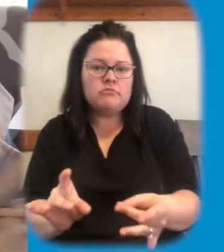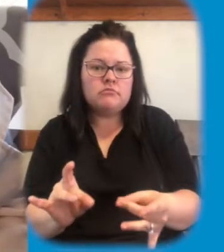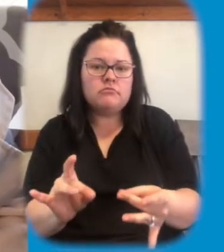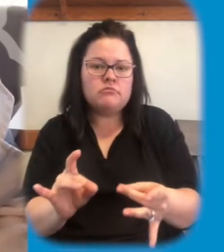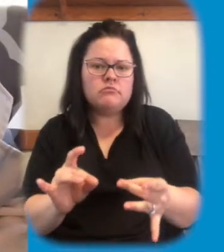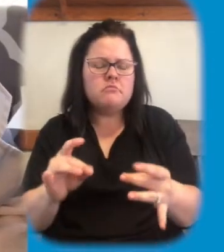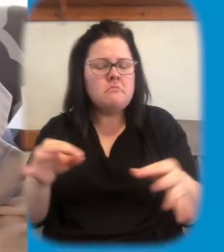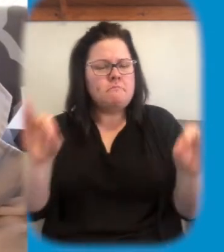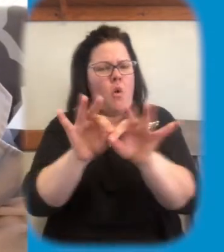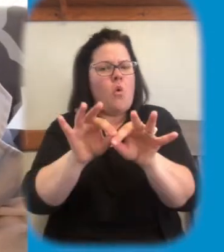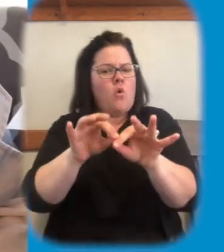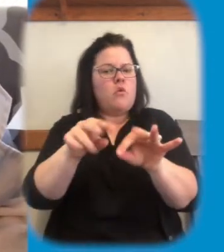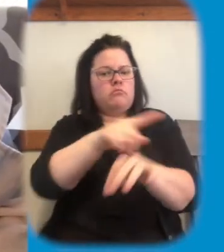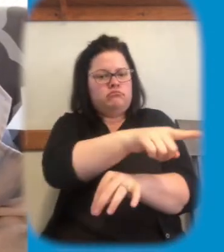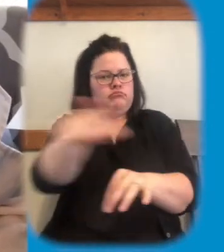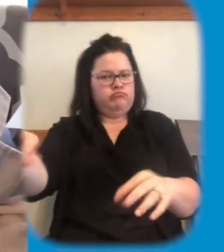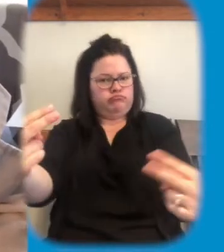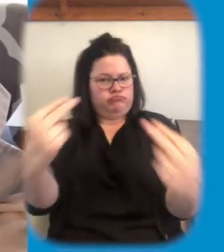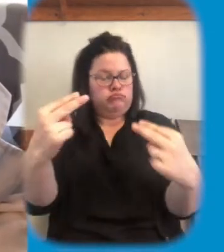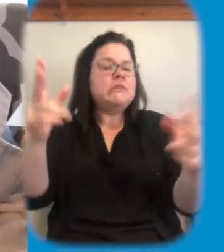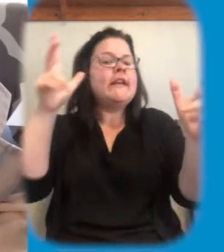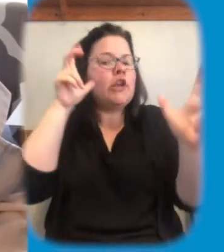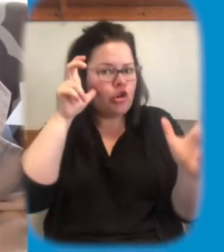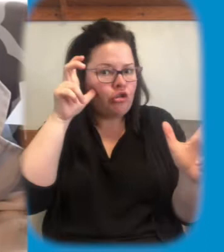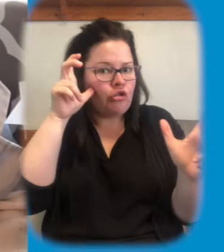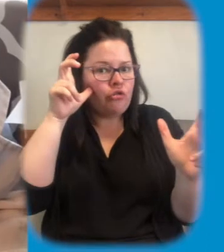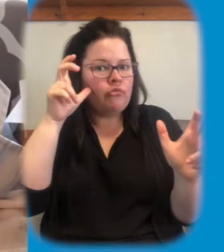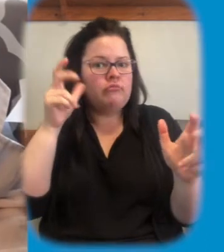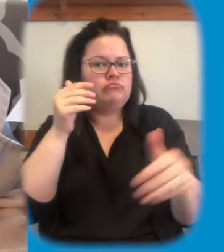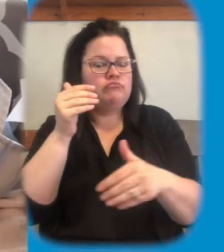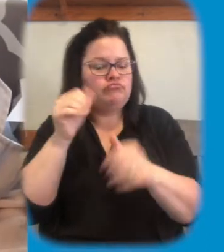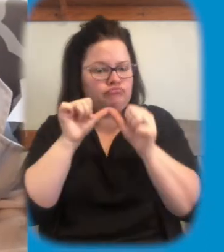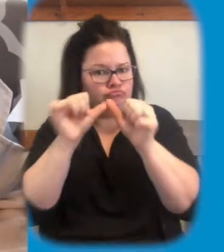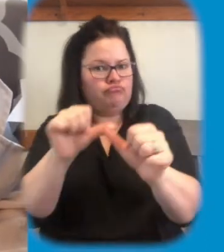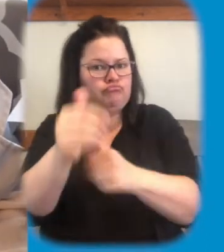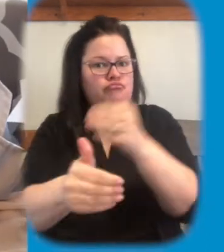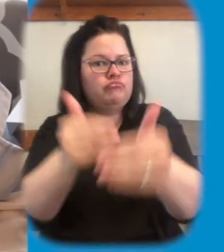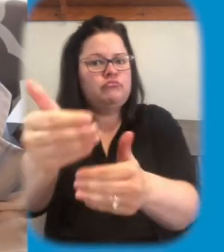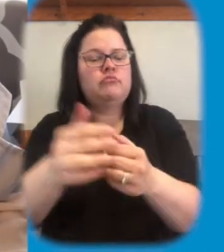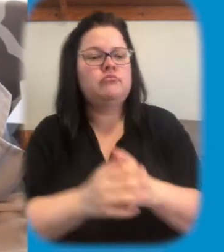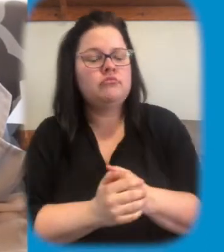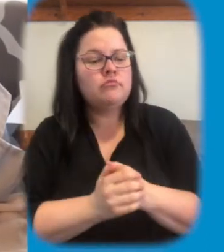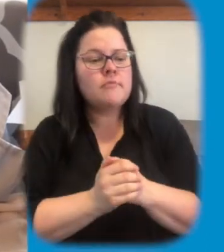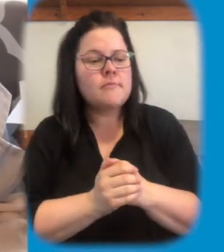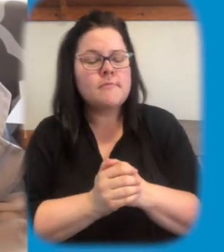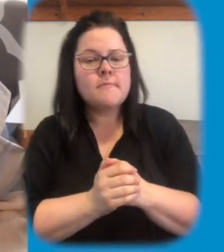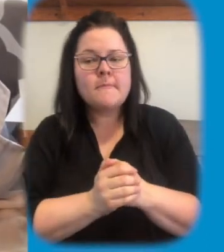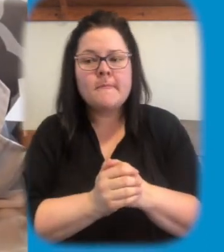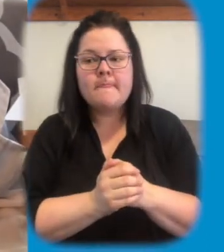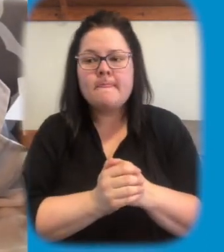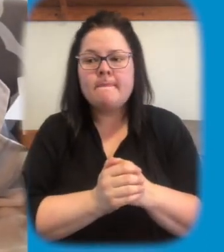Okay. Yeah, we just need to make sure that everyone can hear us before we keep going.